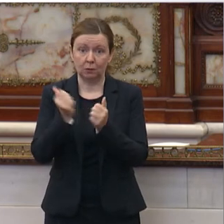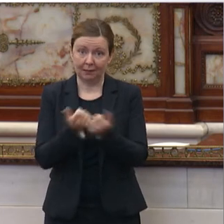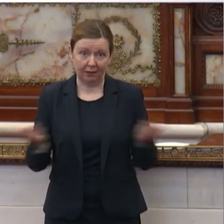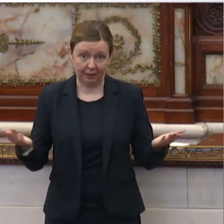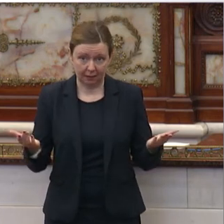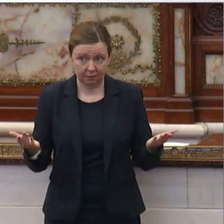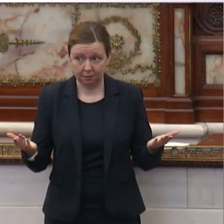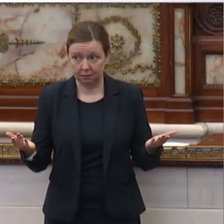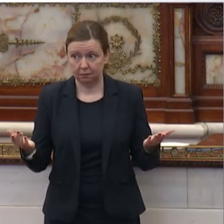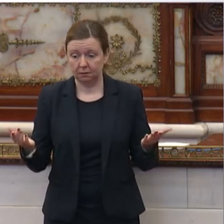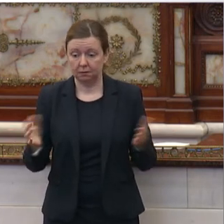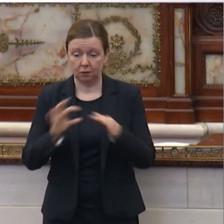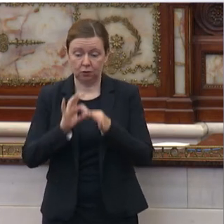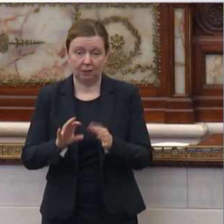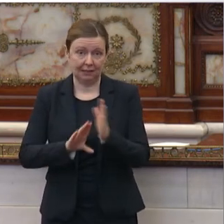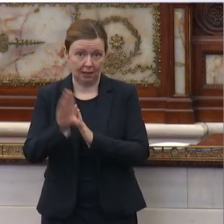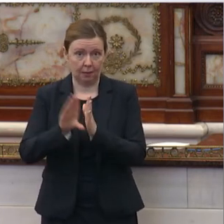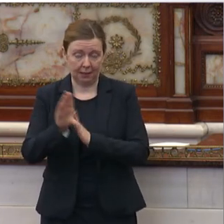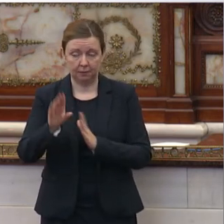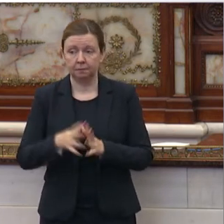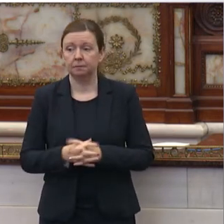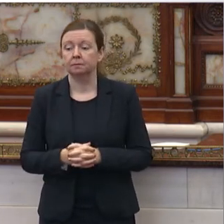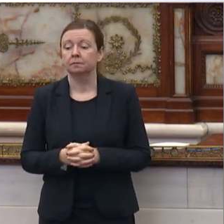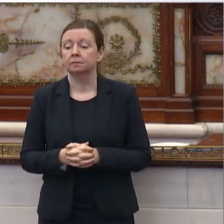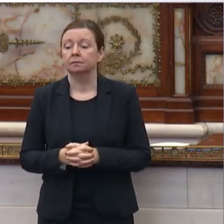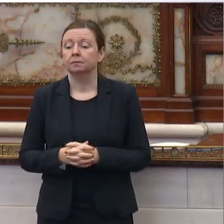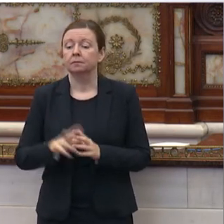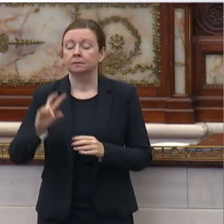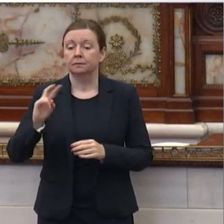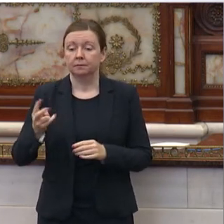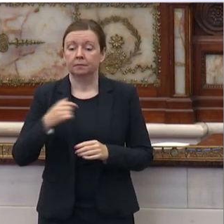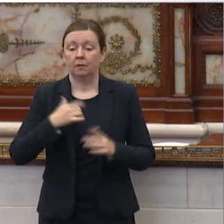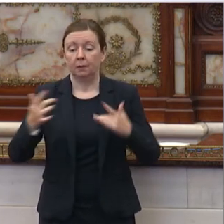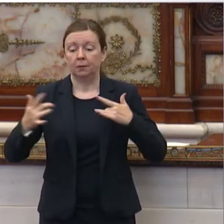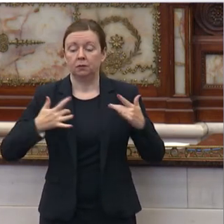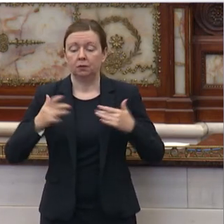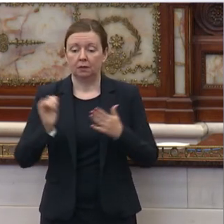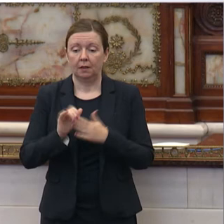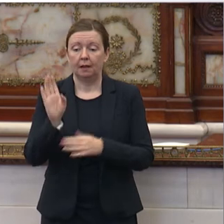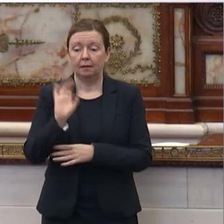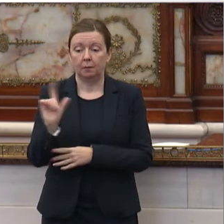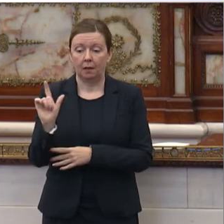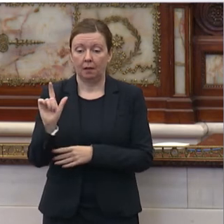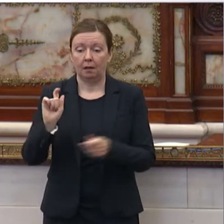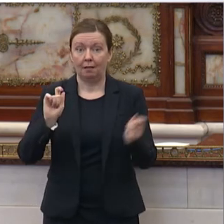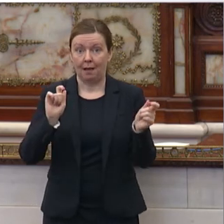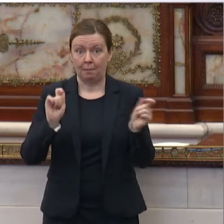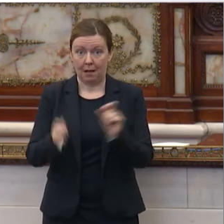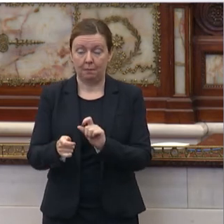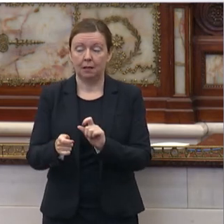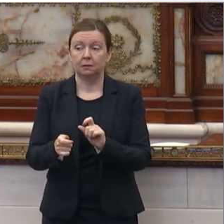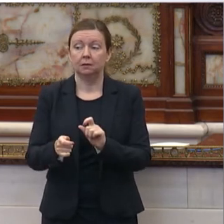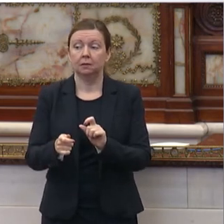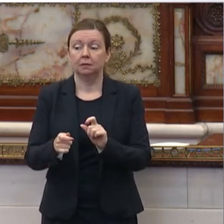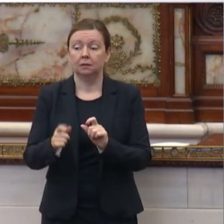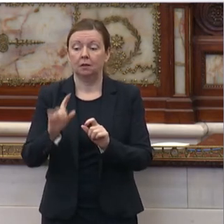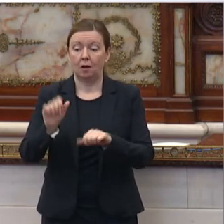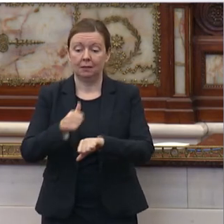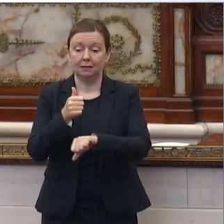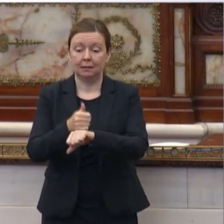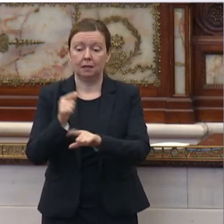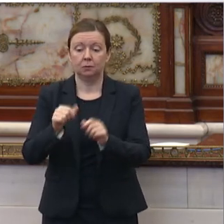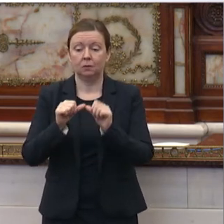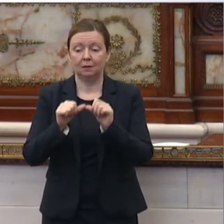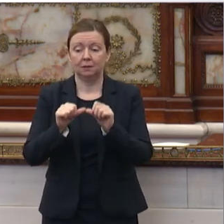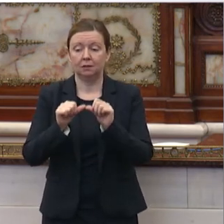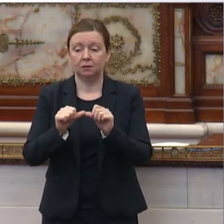these days concerning development. Secondly, I'm concerned that the bill and amendment are set up to continue